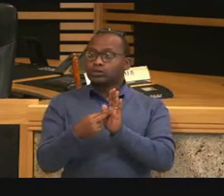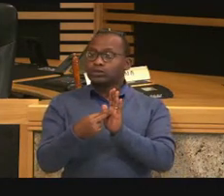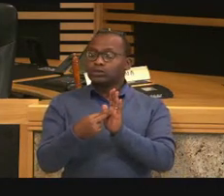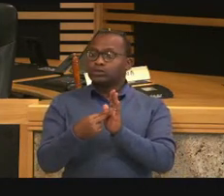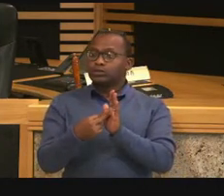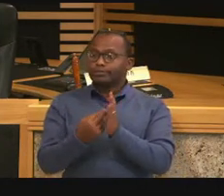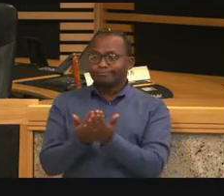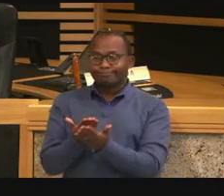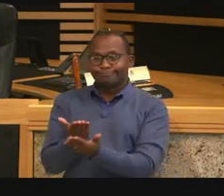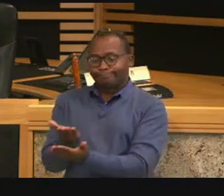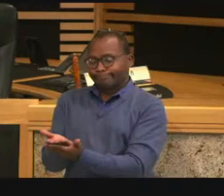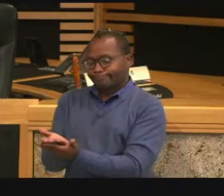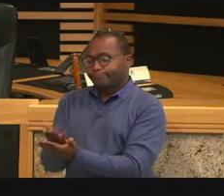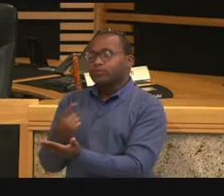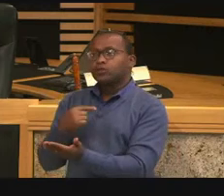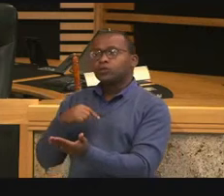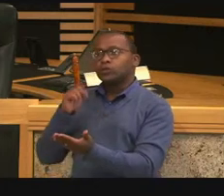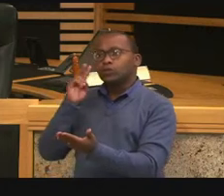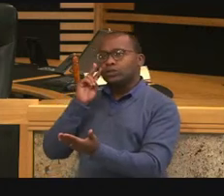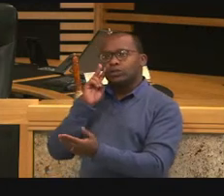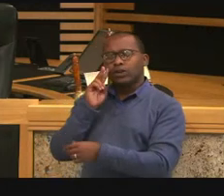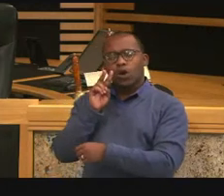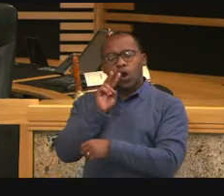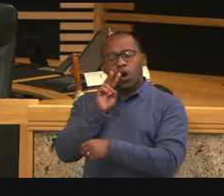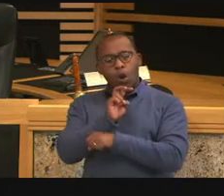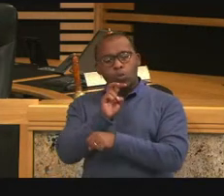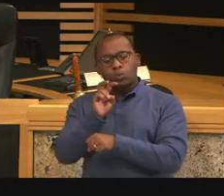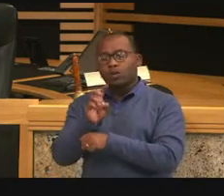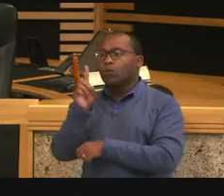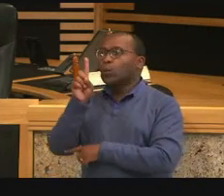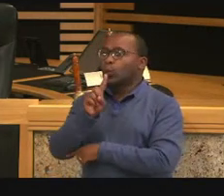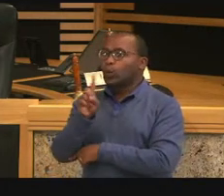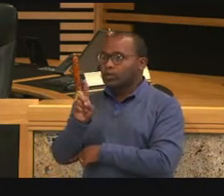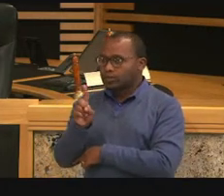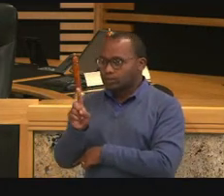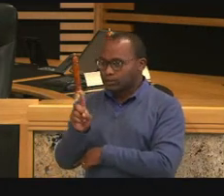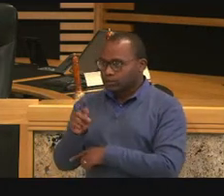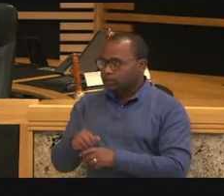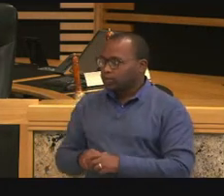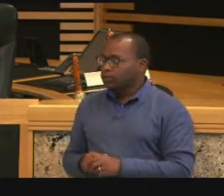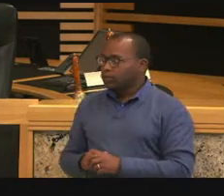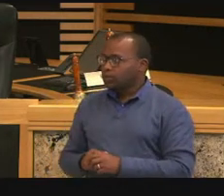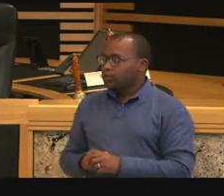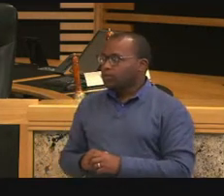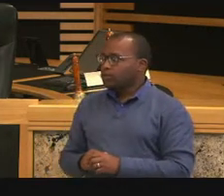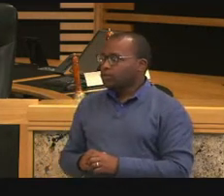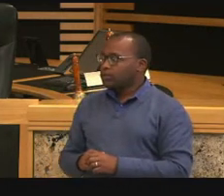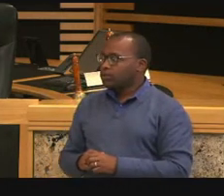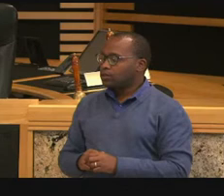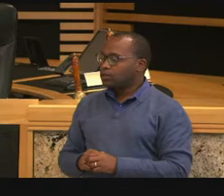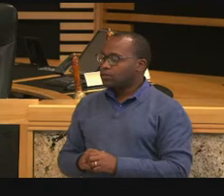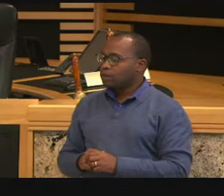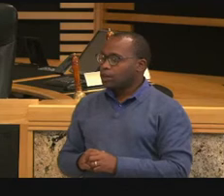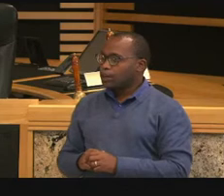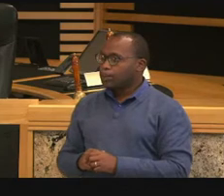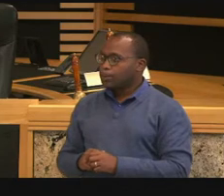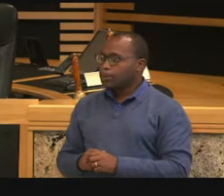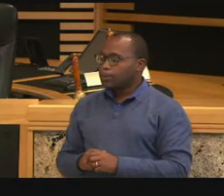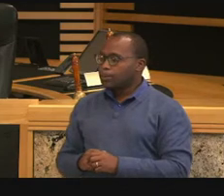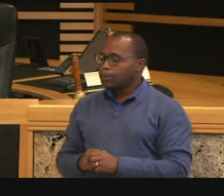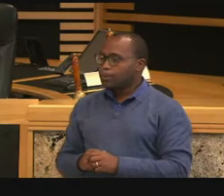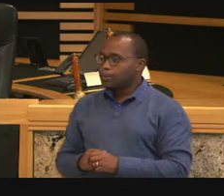we have observed something that seems to be affecting